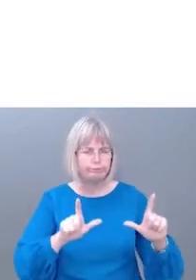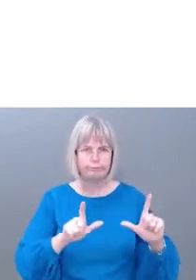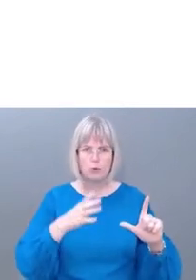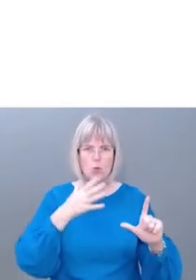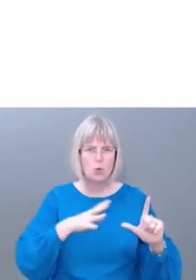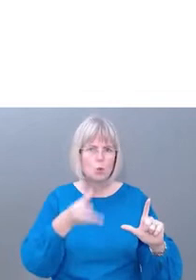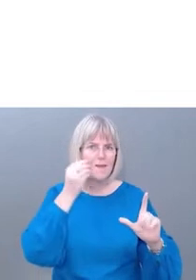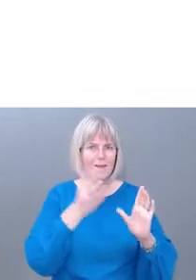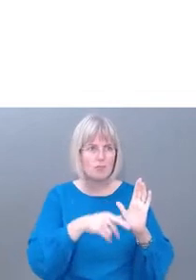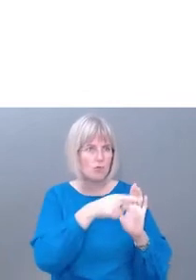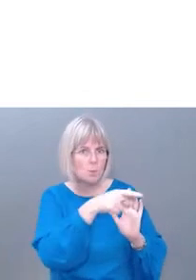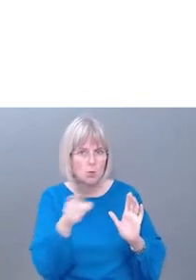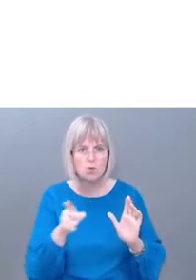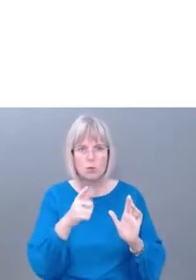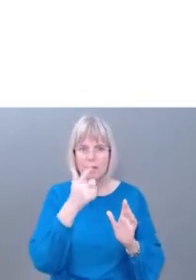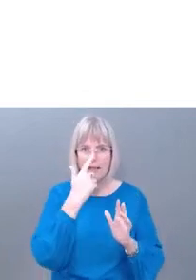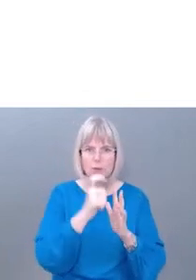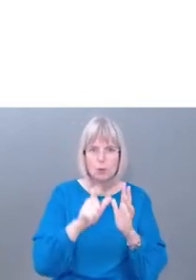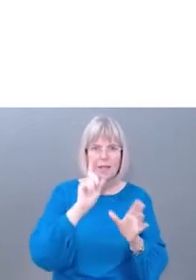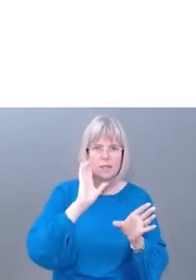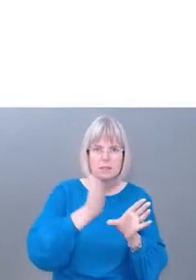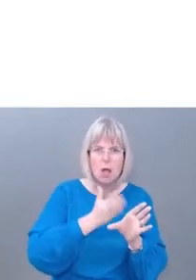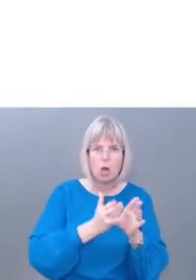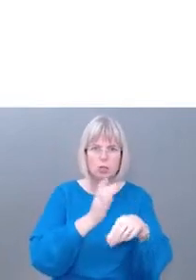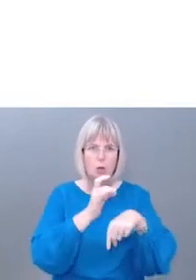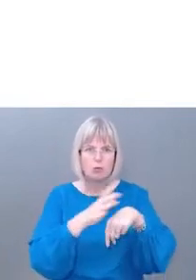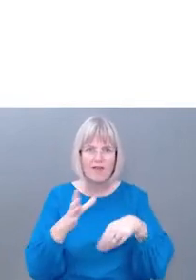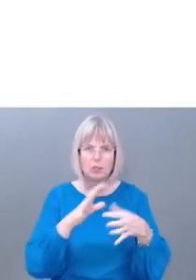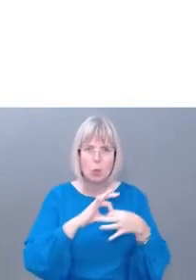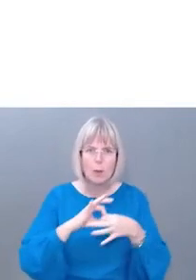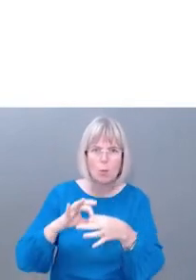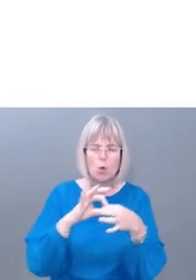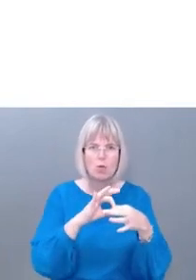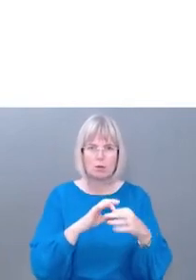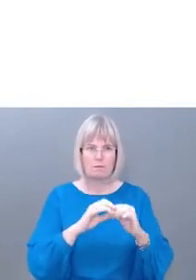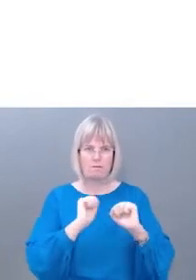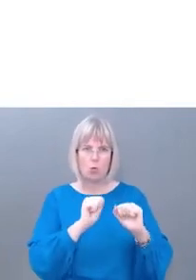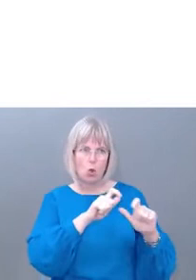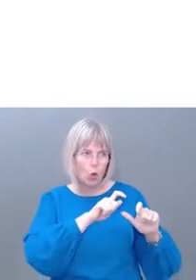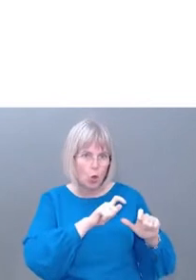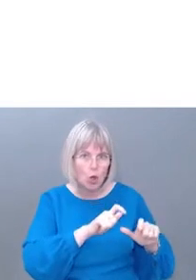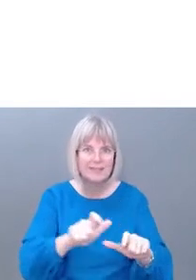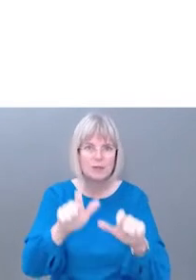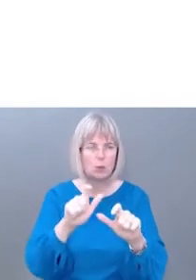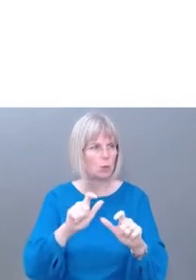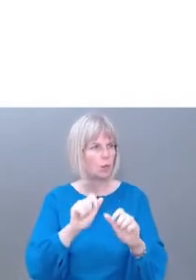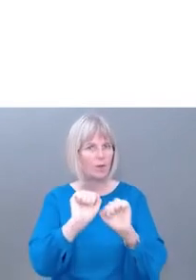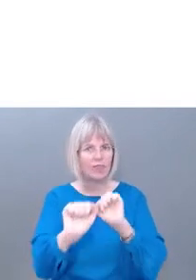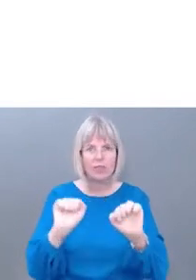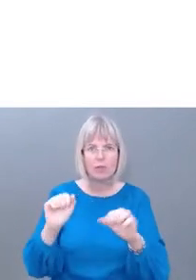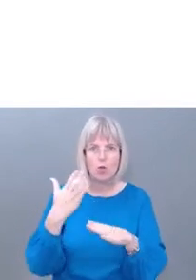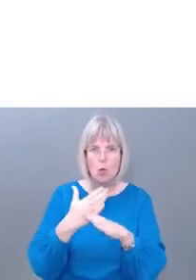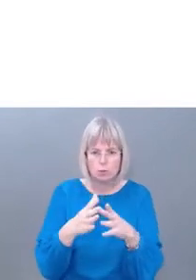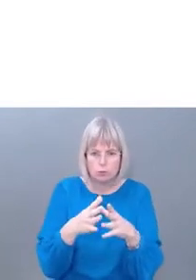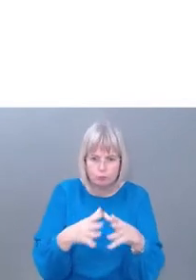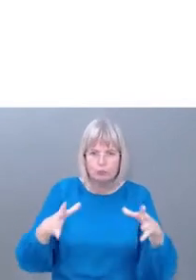as the Psychological Professions Network to be continuing with the work that needs to be done to increase diversity in our workforce